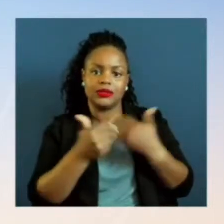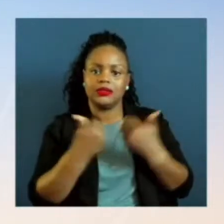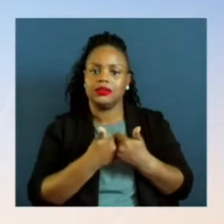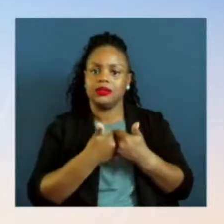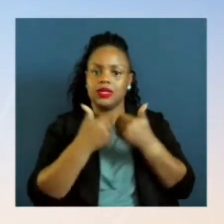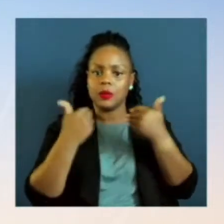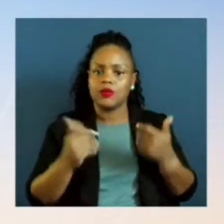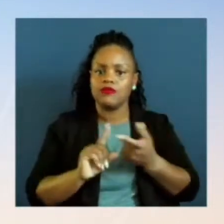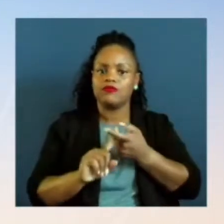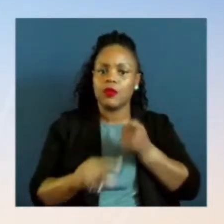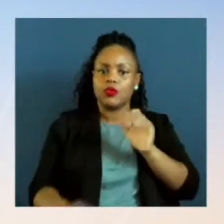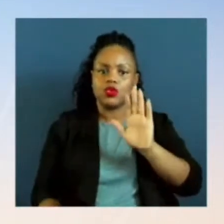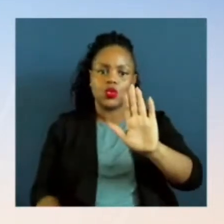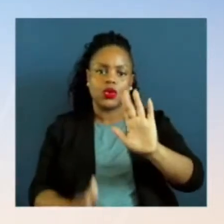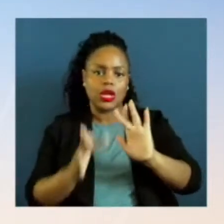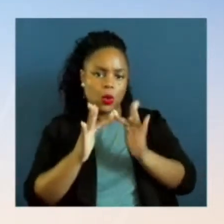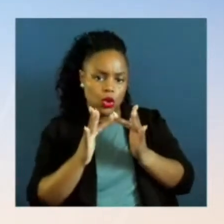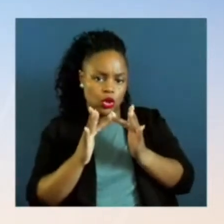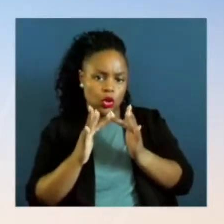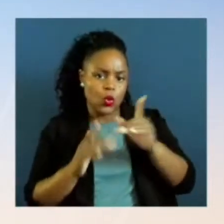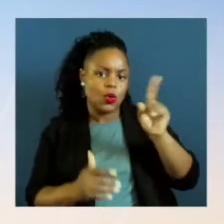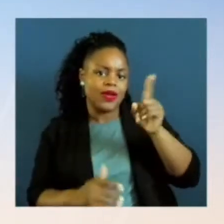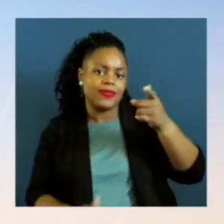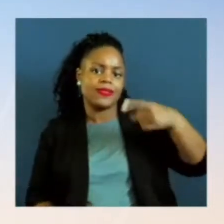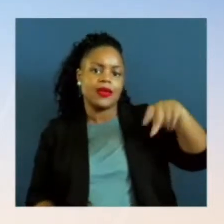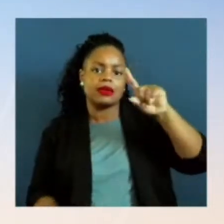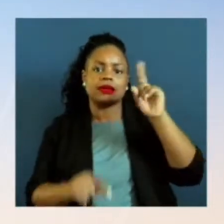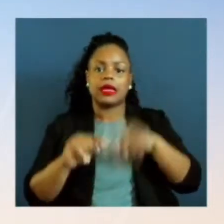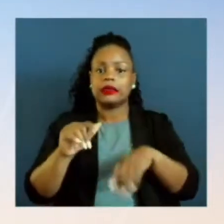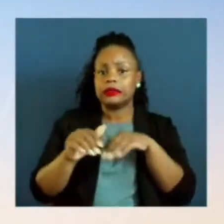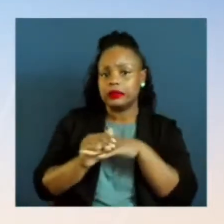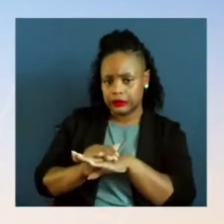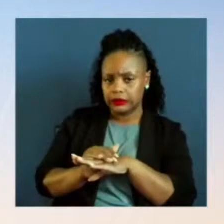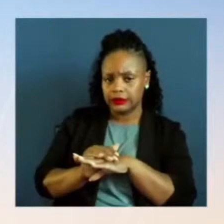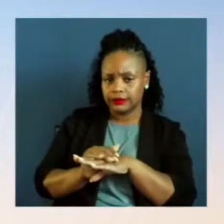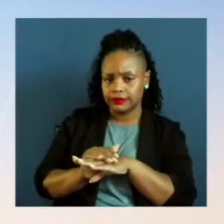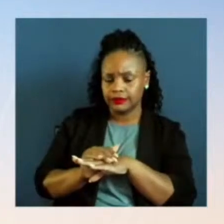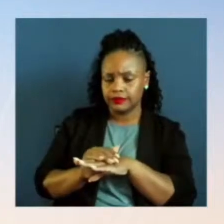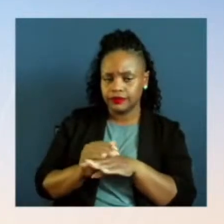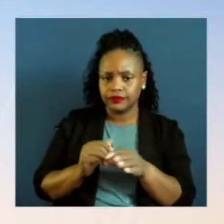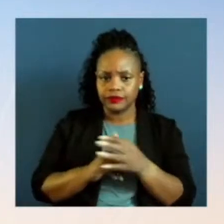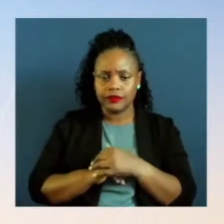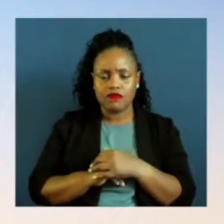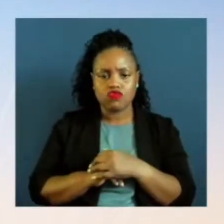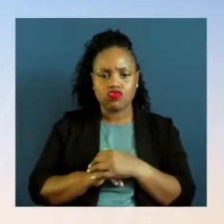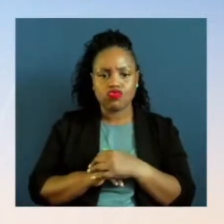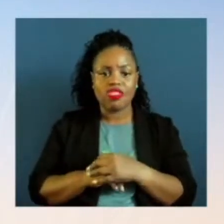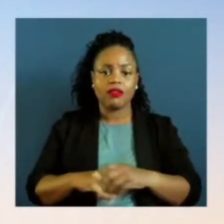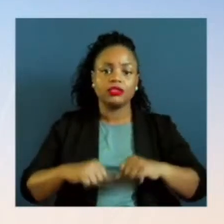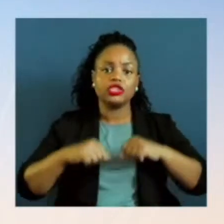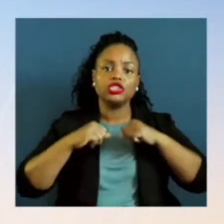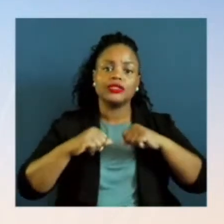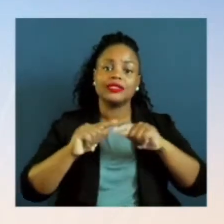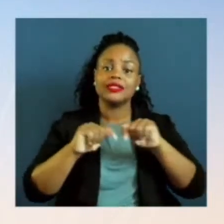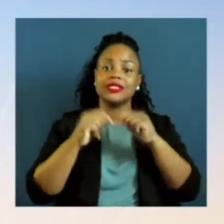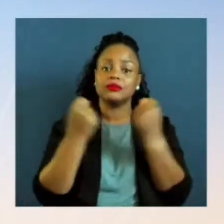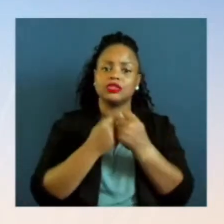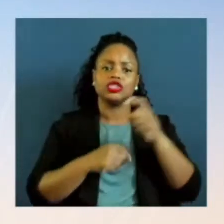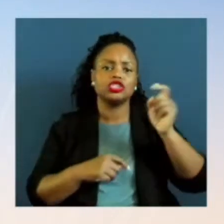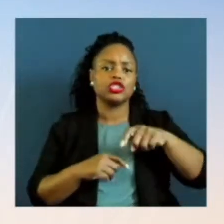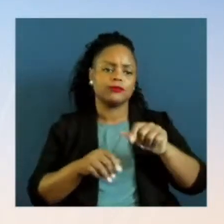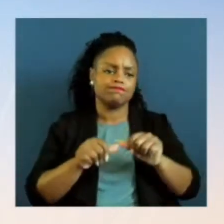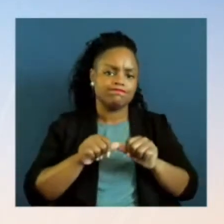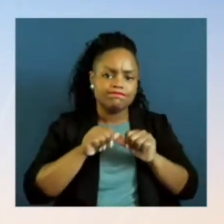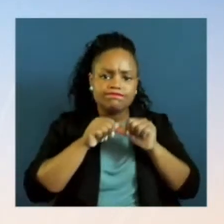attacker. There are a couple of other good practices to do. Security teams should proactively hunt on a network. It's kind of like a